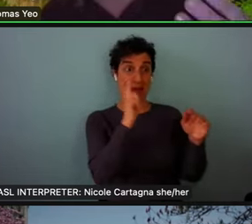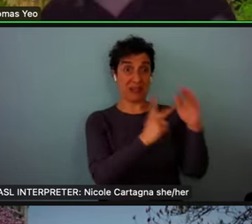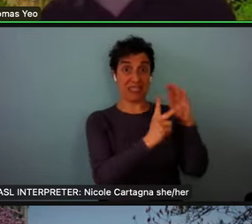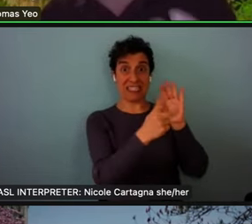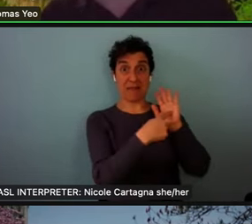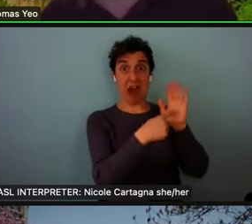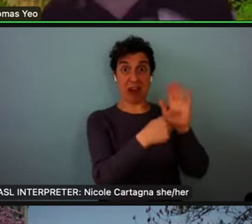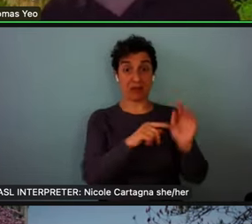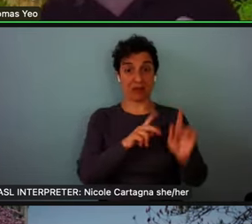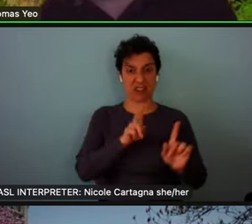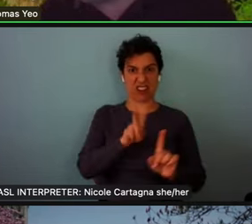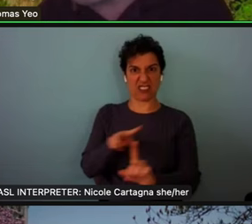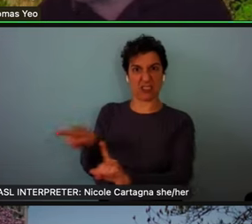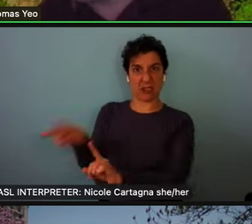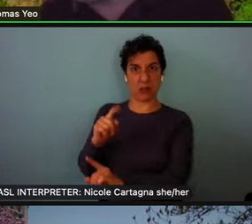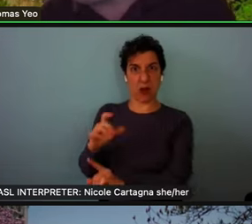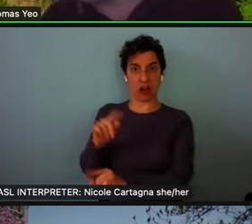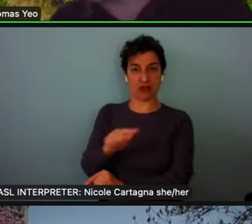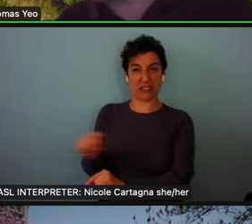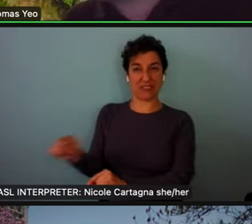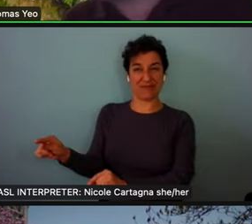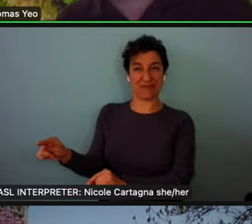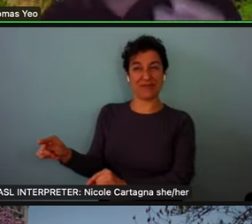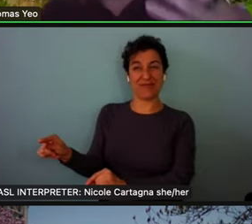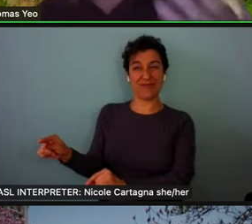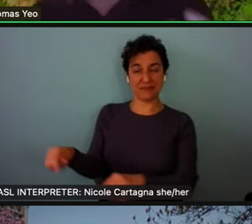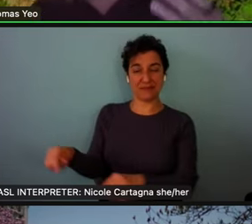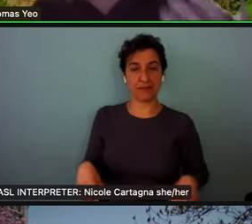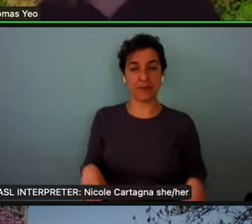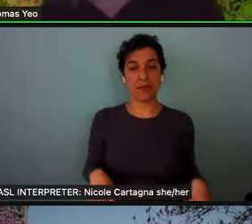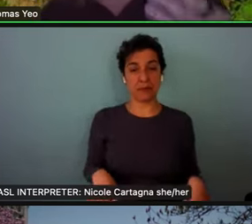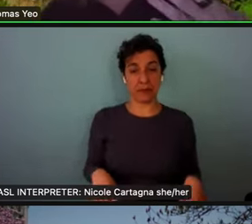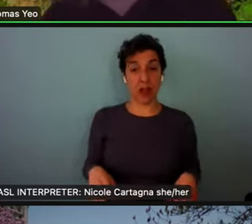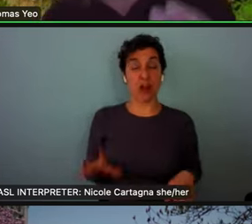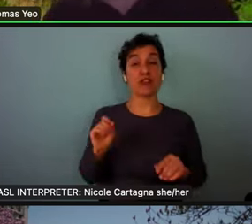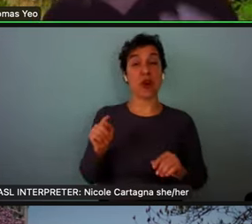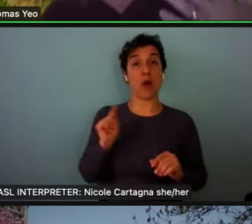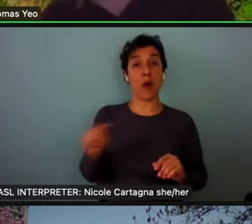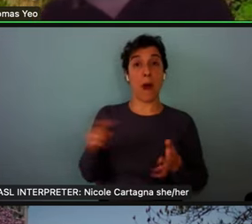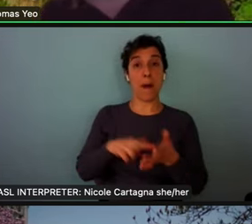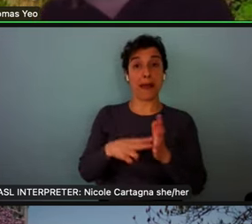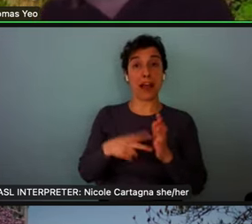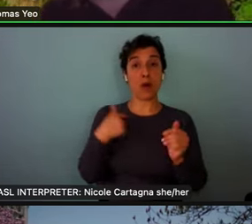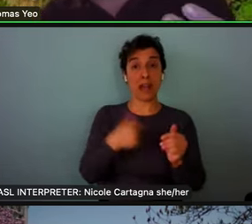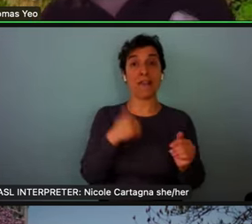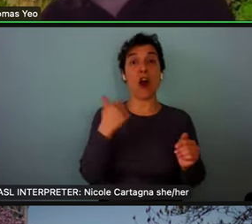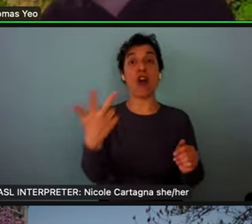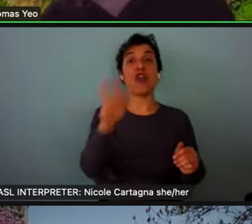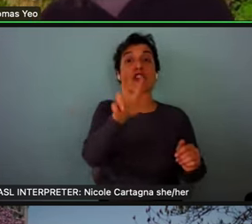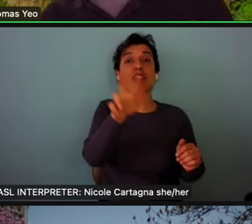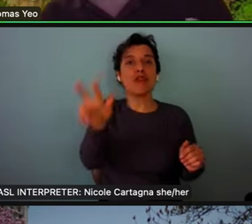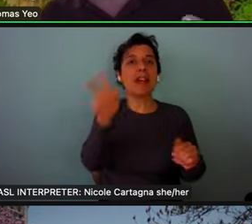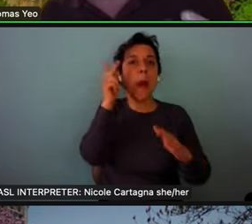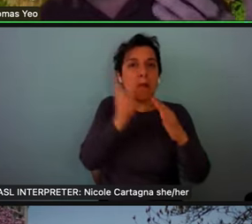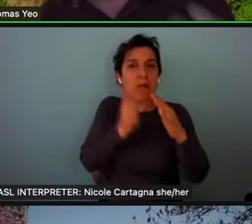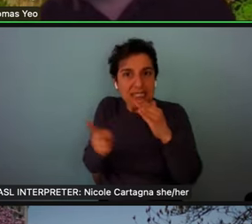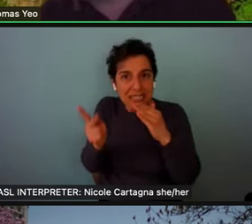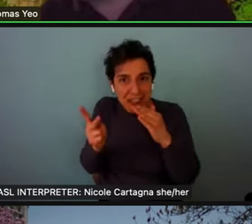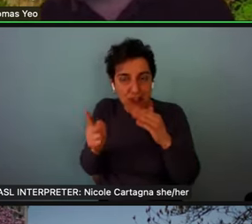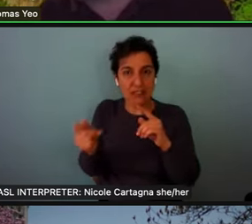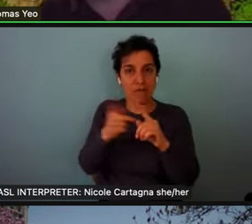models to these 100 participants, right? So this gives us 33 predictions in this 100